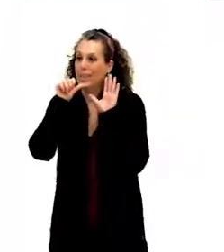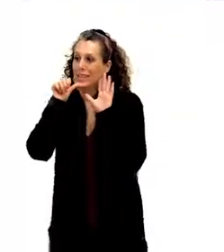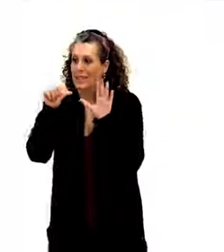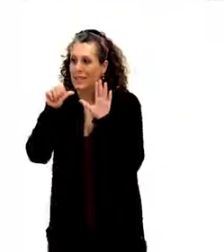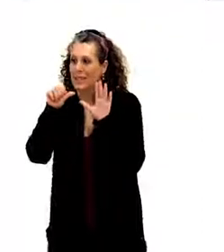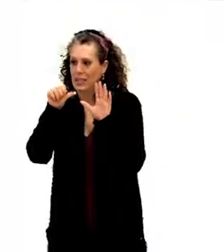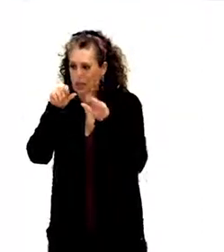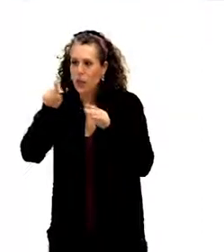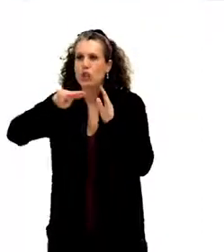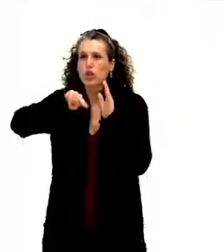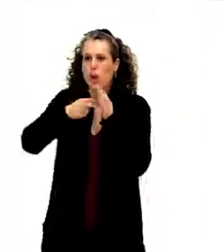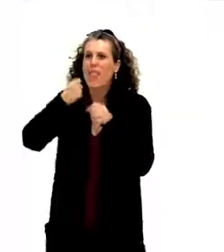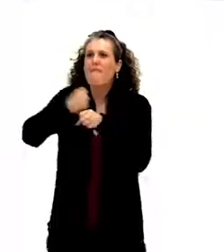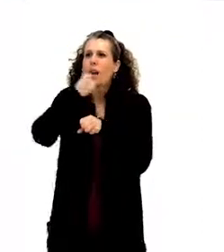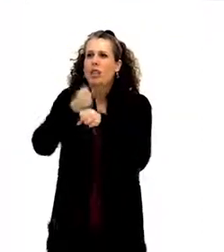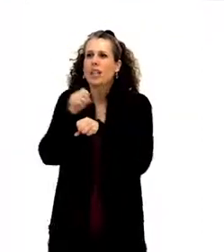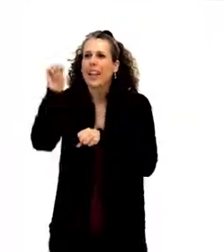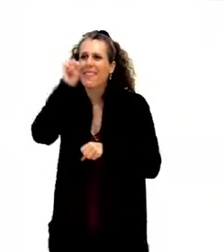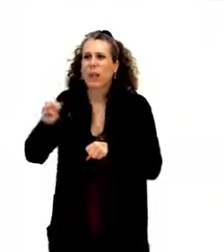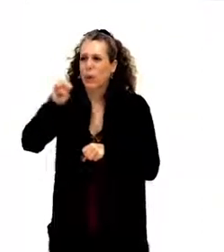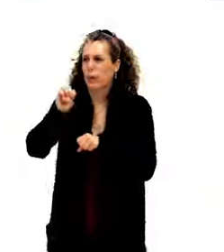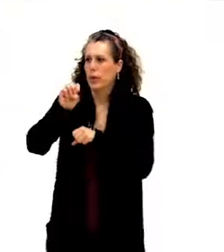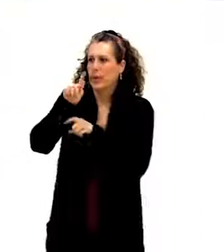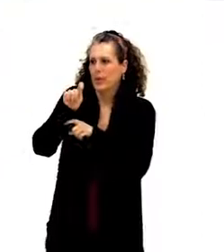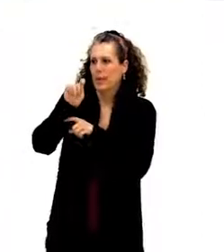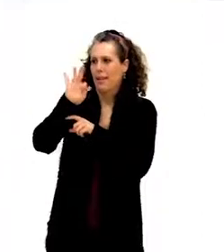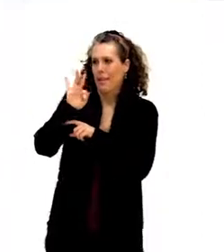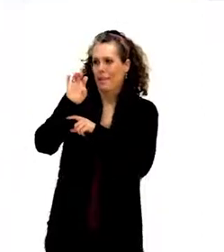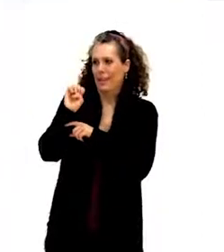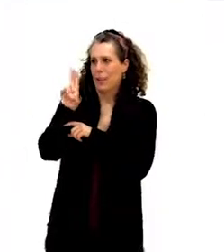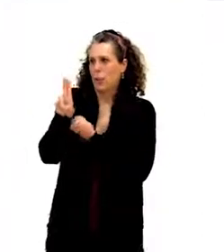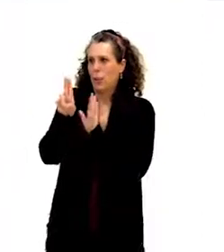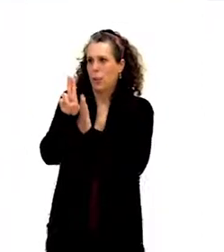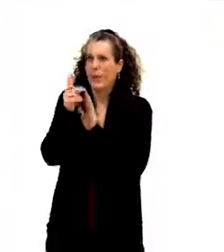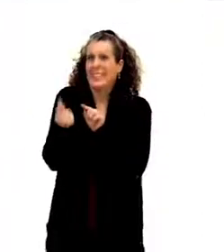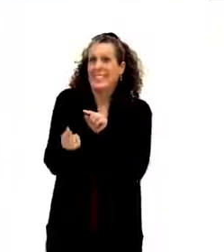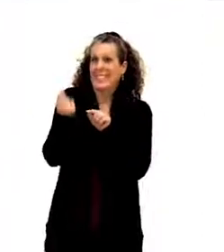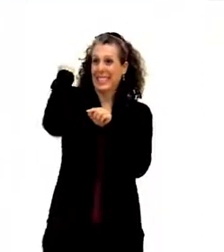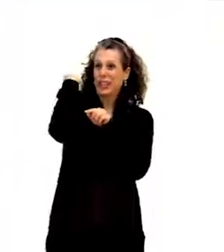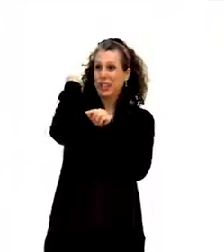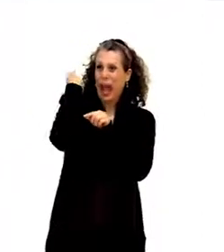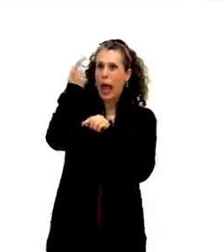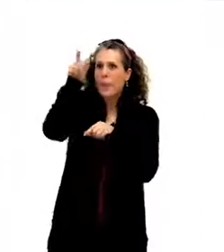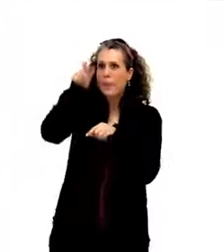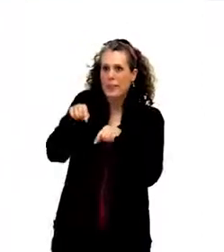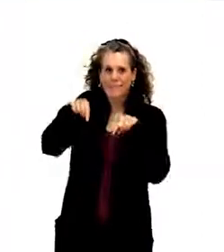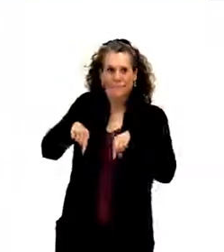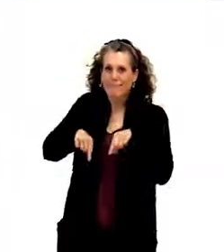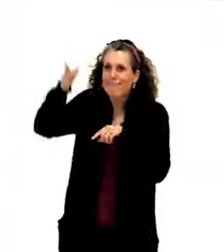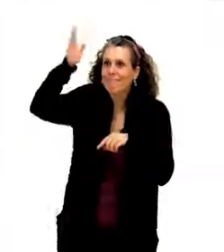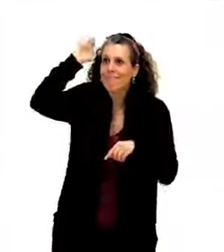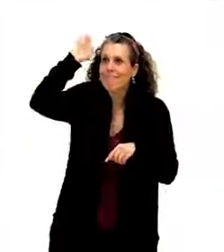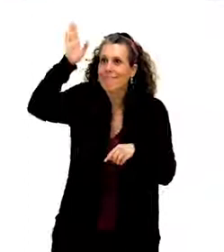of the European Union. You heard from my esteemed colleague Andrea Broderick yesterday about how the